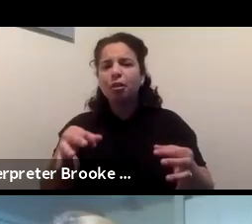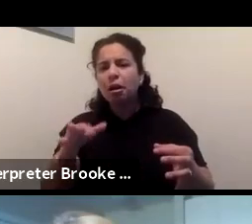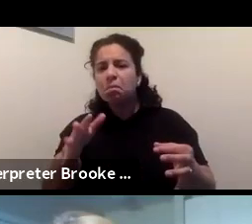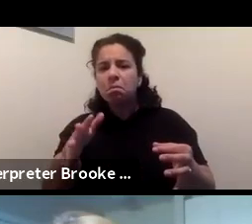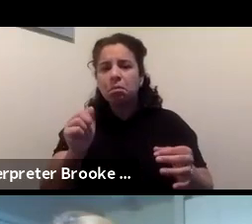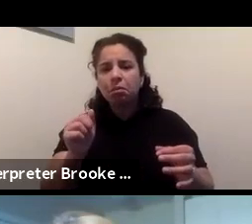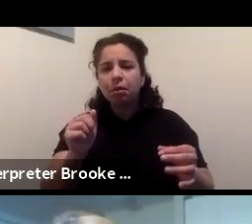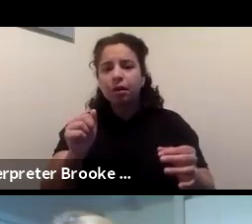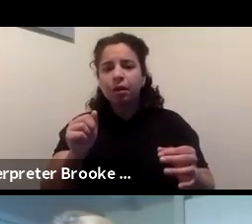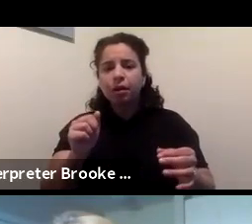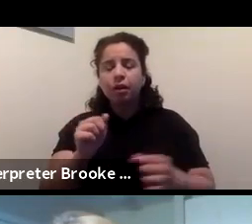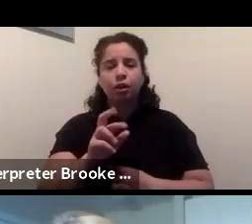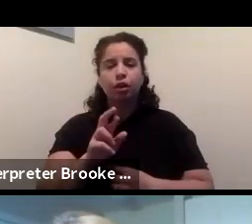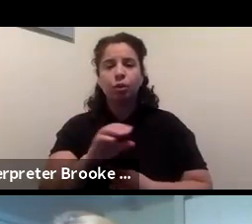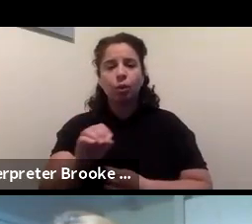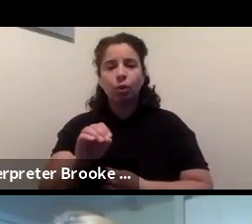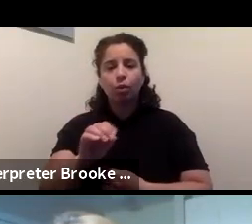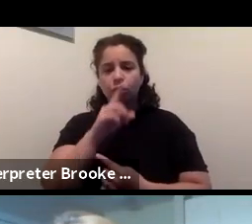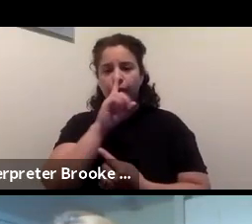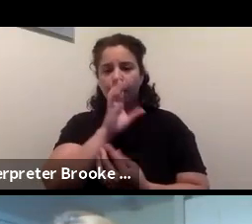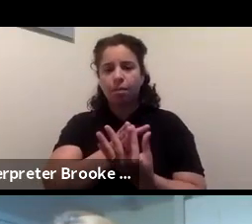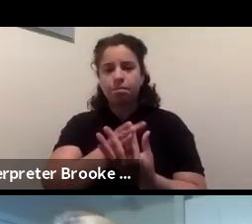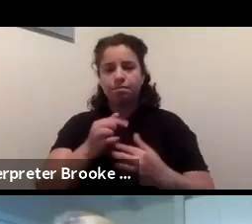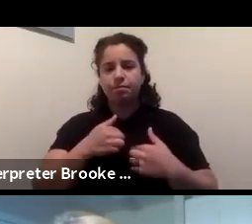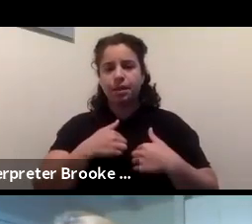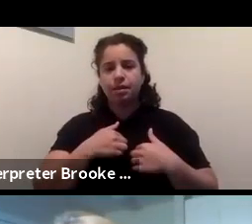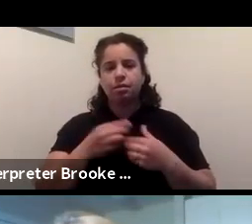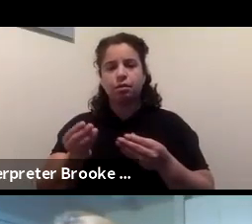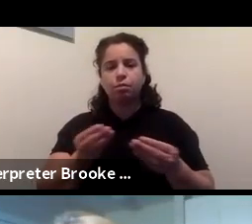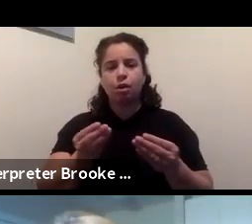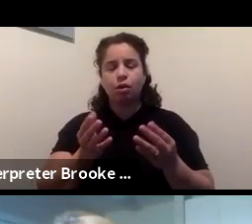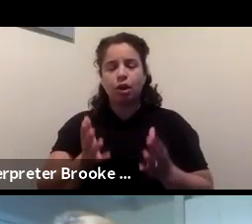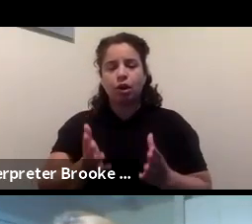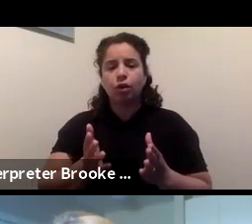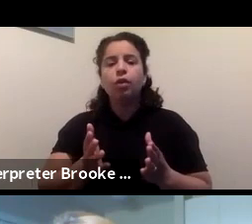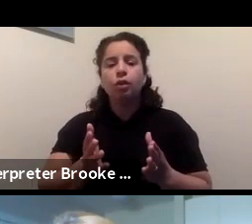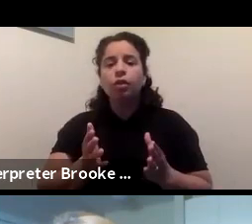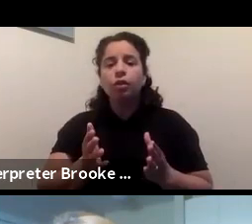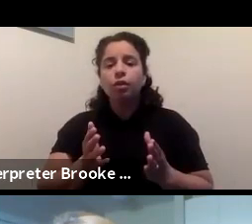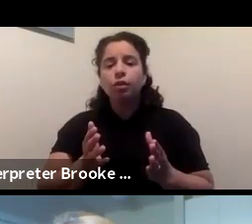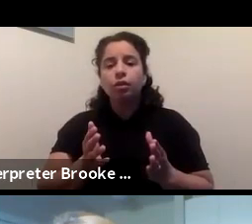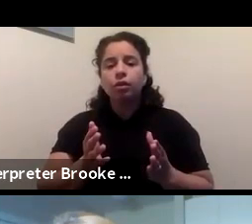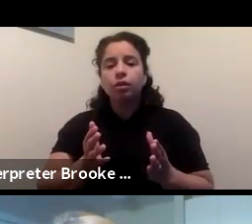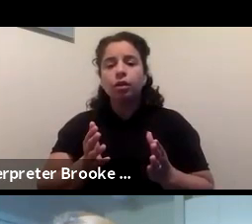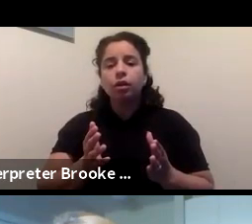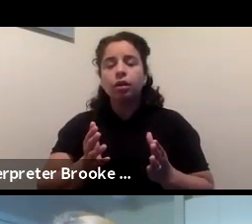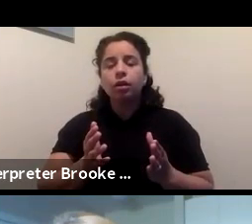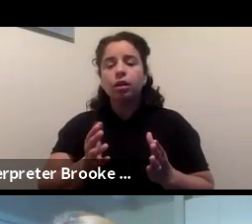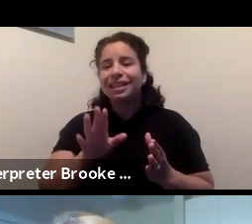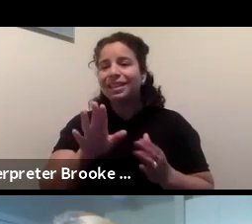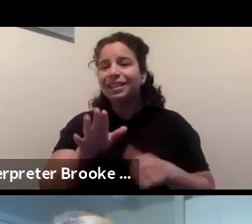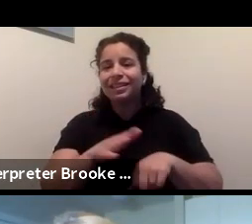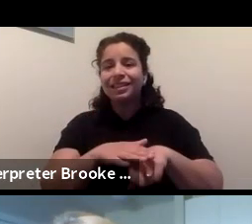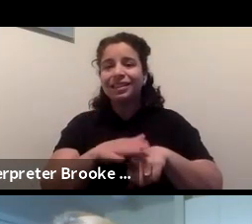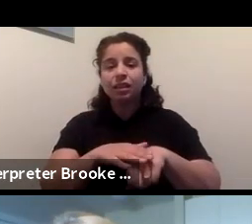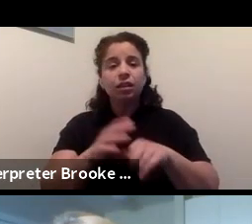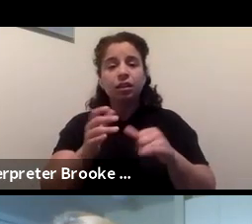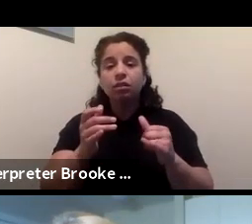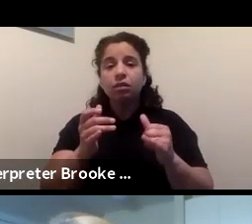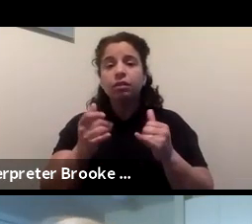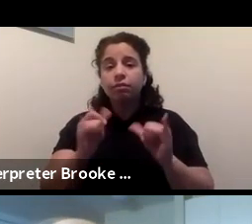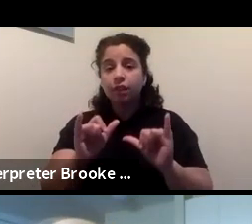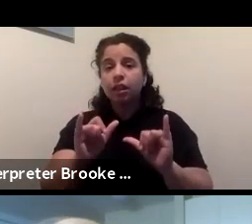just interrupting from a moderator perspective. we do have 15